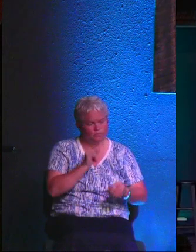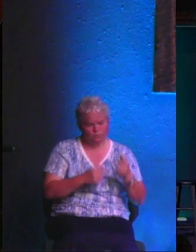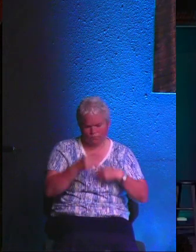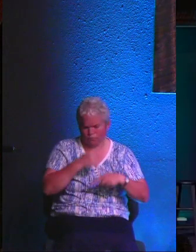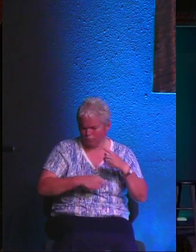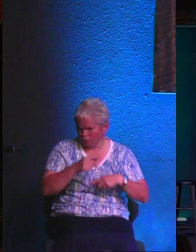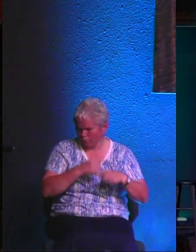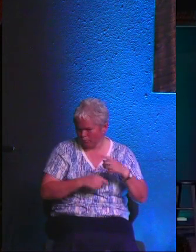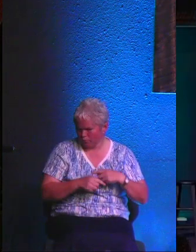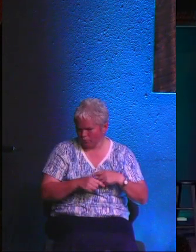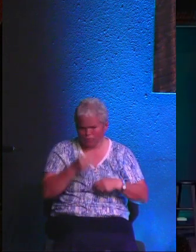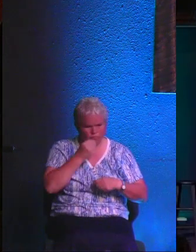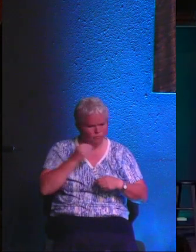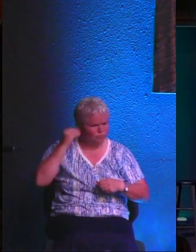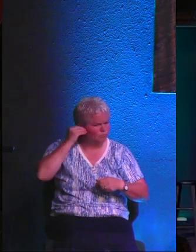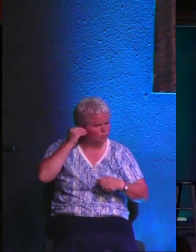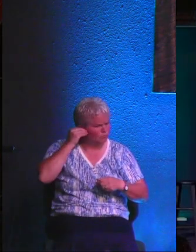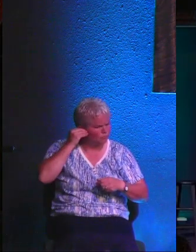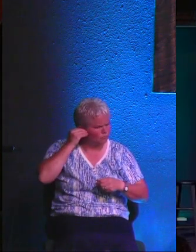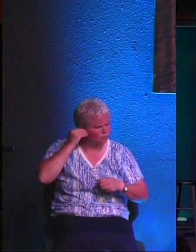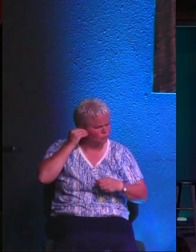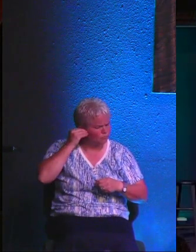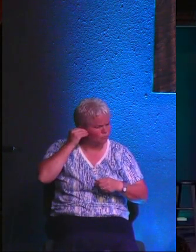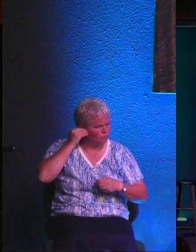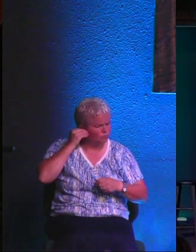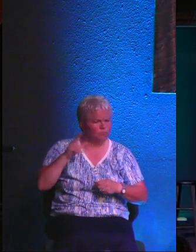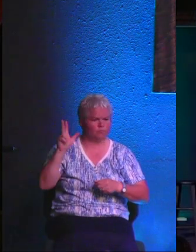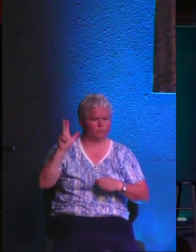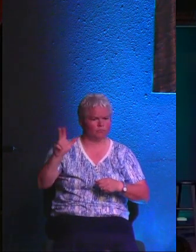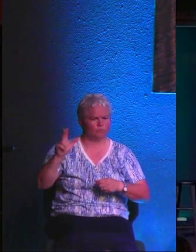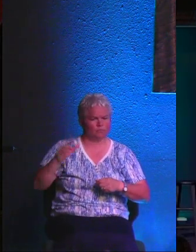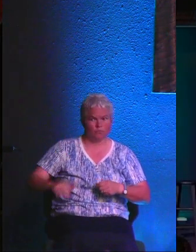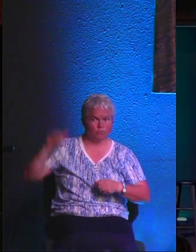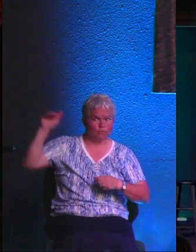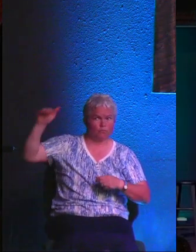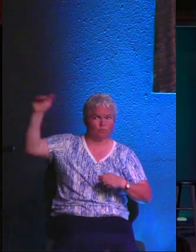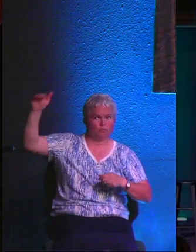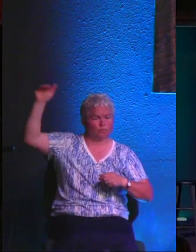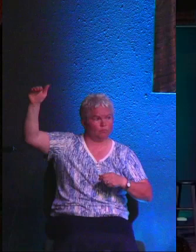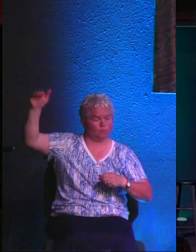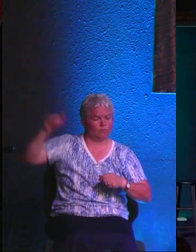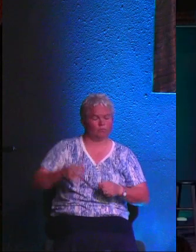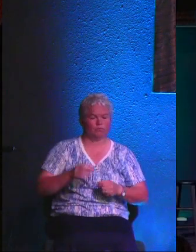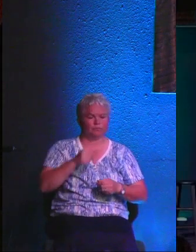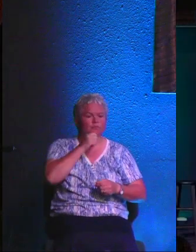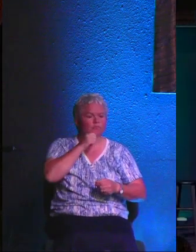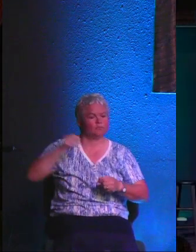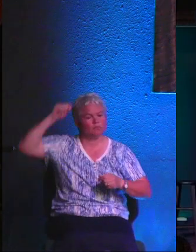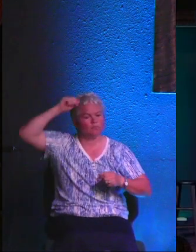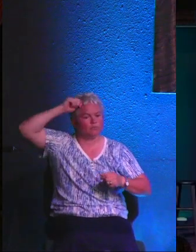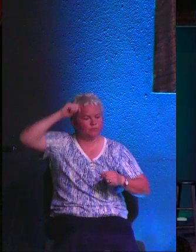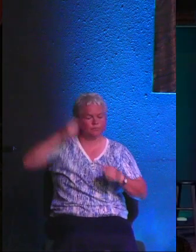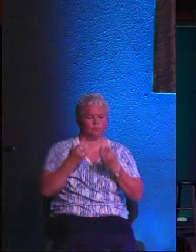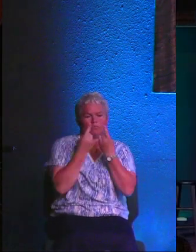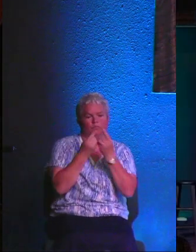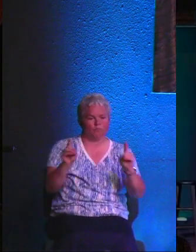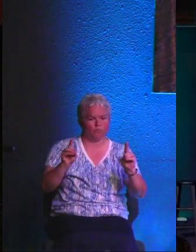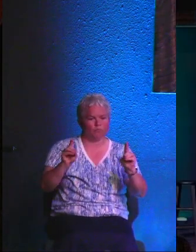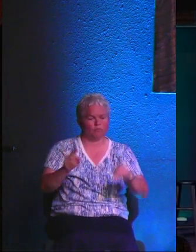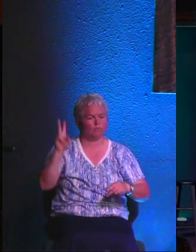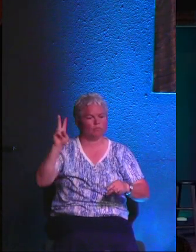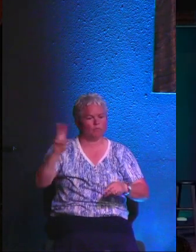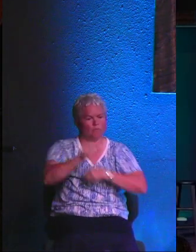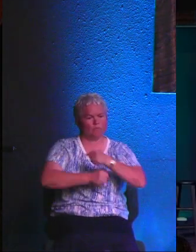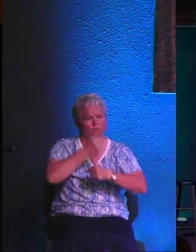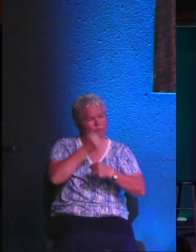I come from a single-parent home with three older siblings. My parents divorced when I was 2 years old.